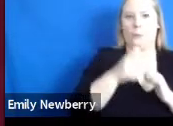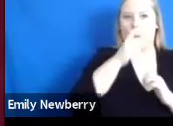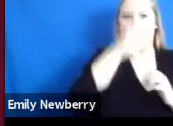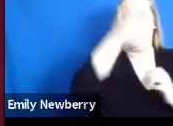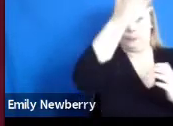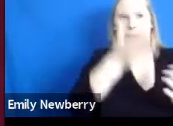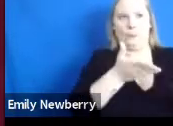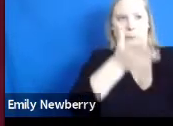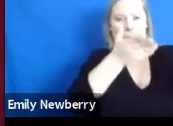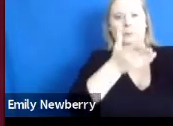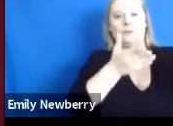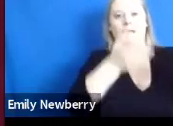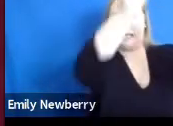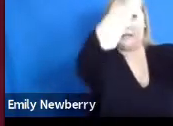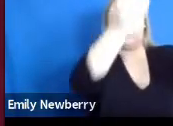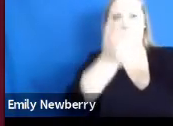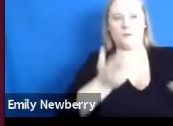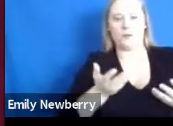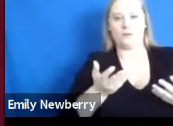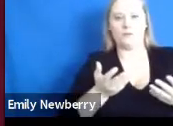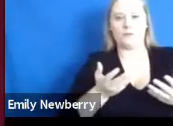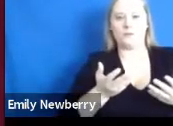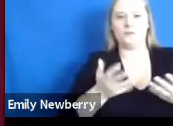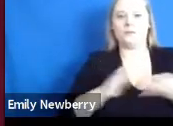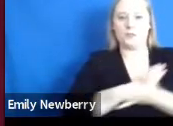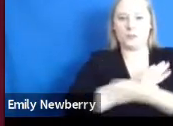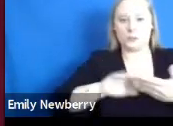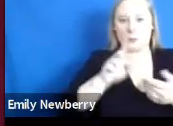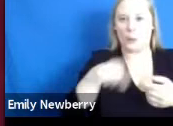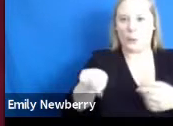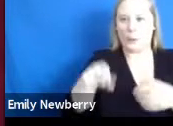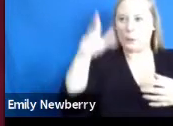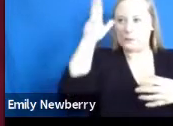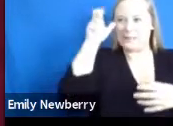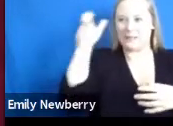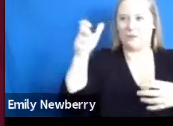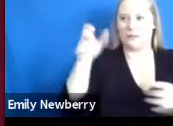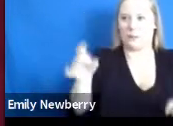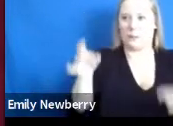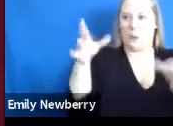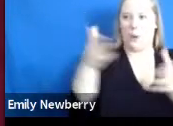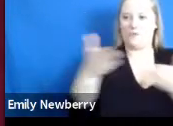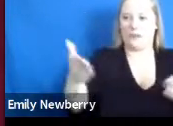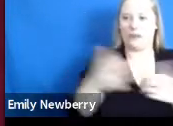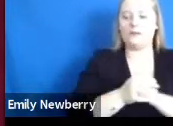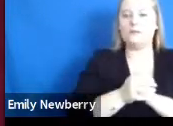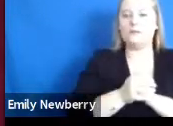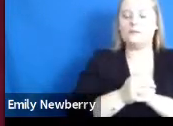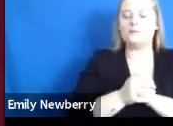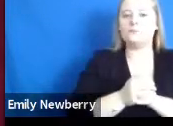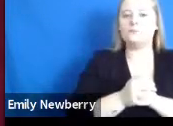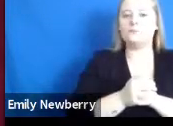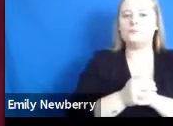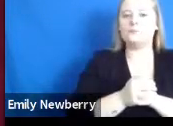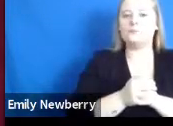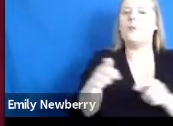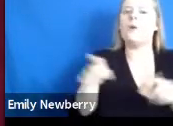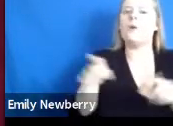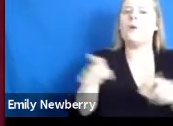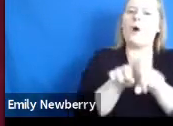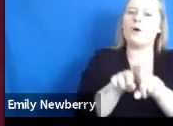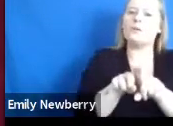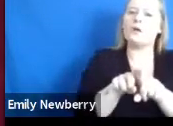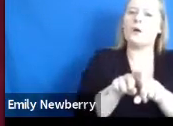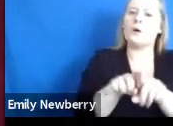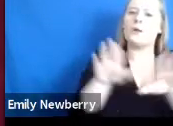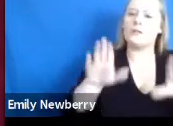gave them knowledge to destroy these evils that were plaguing man. But these evils that were plaguing man, they were also the children of the